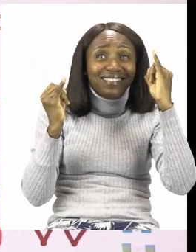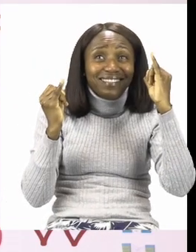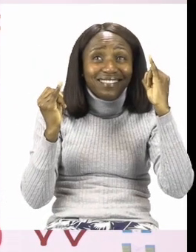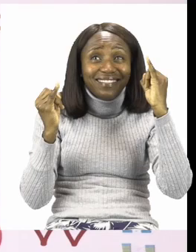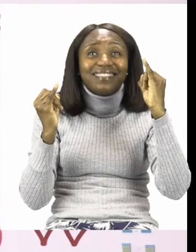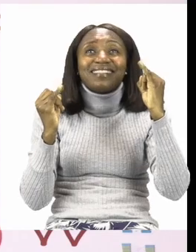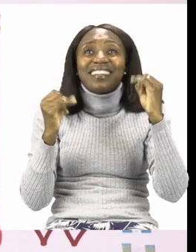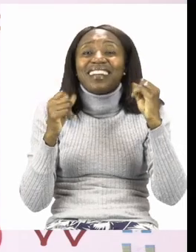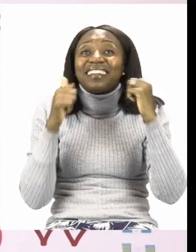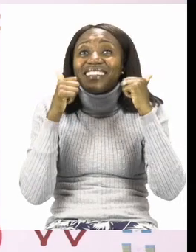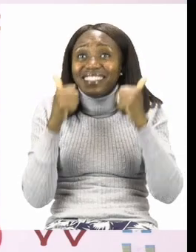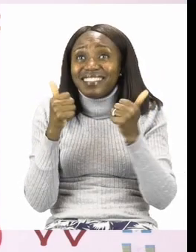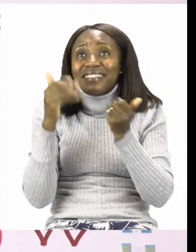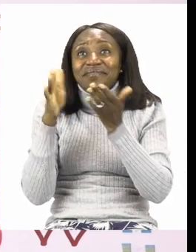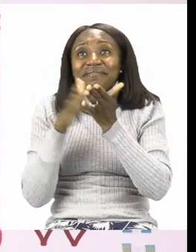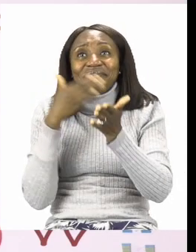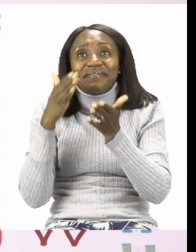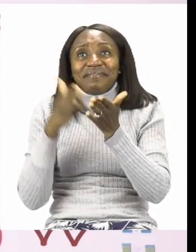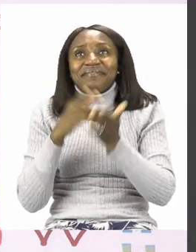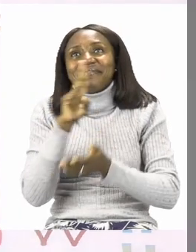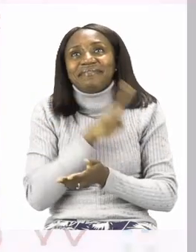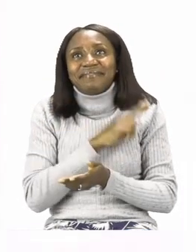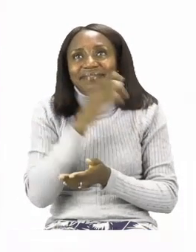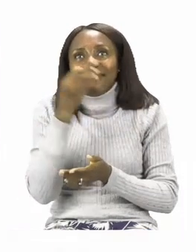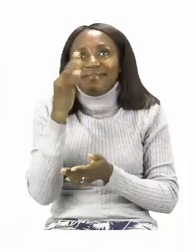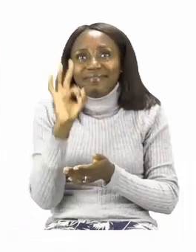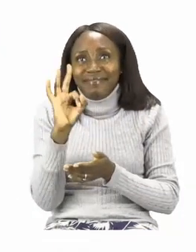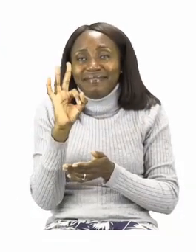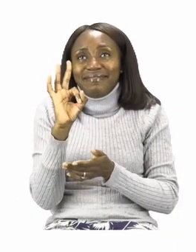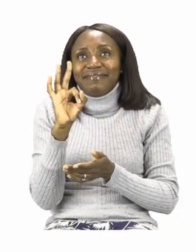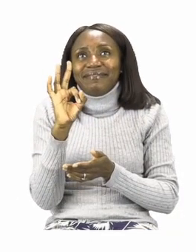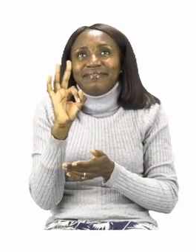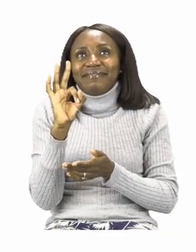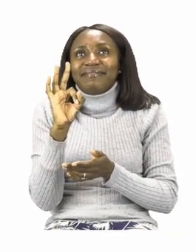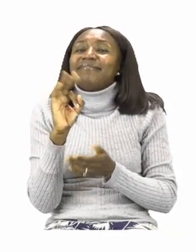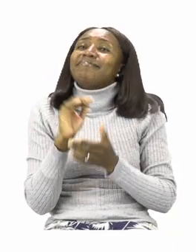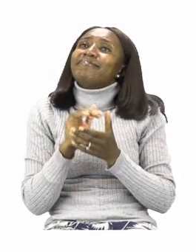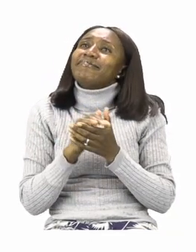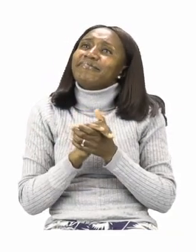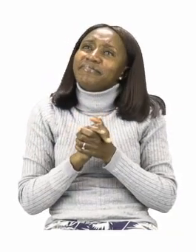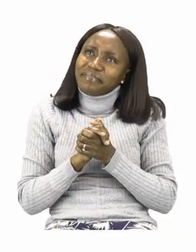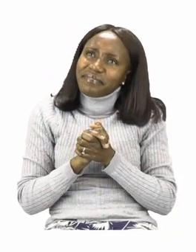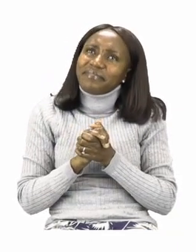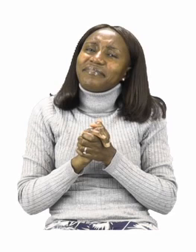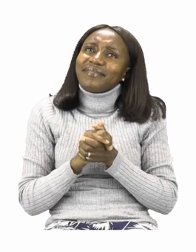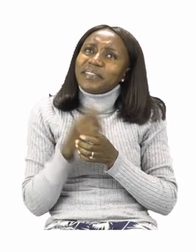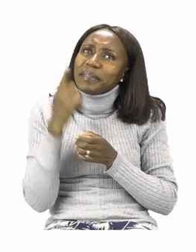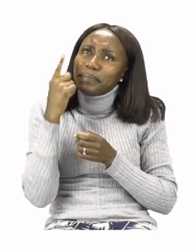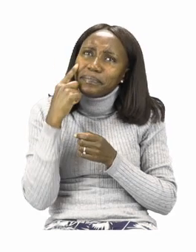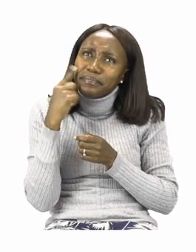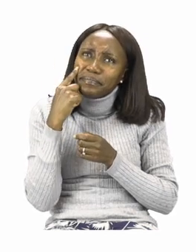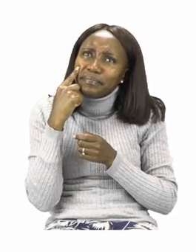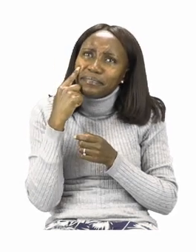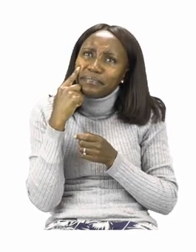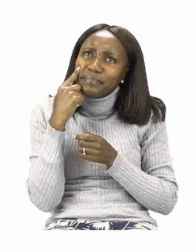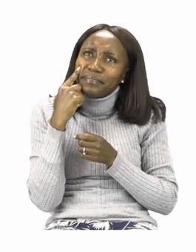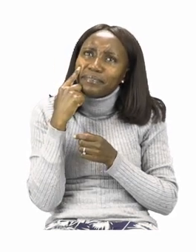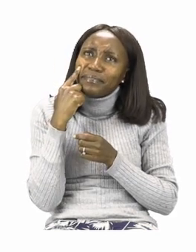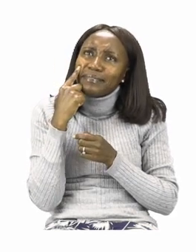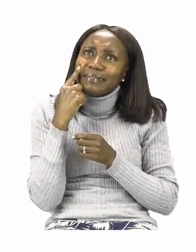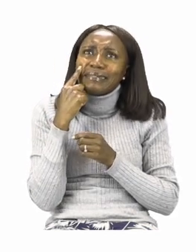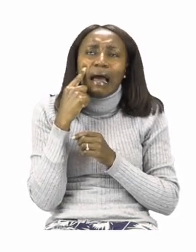us to quickly go to page 29 in our workbooks. So there you will see very nice